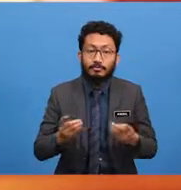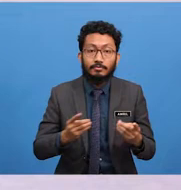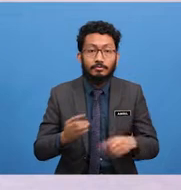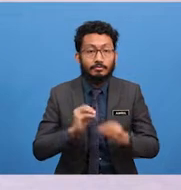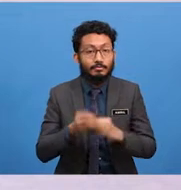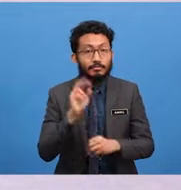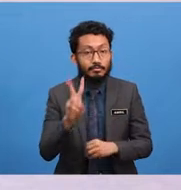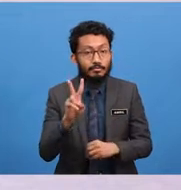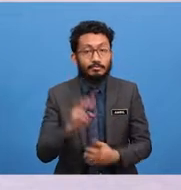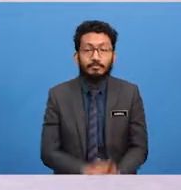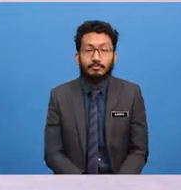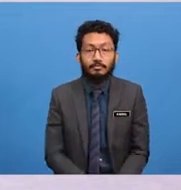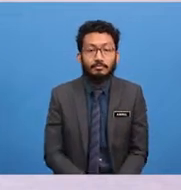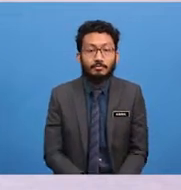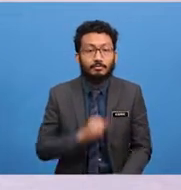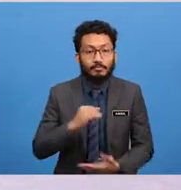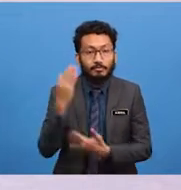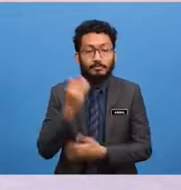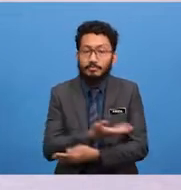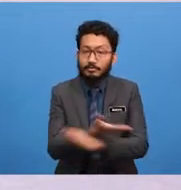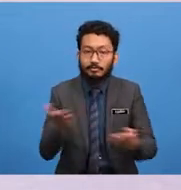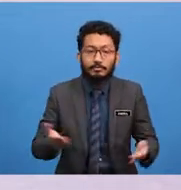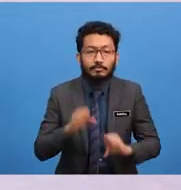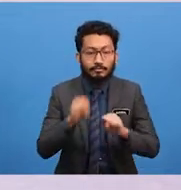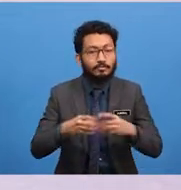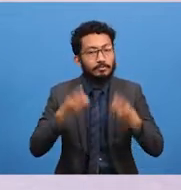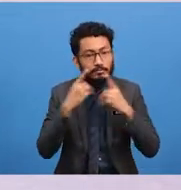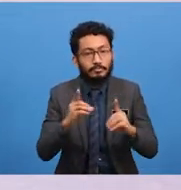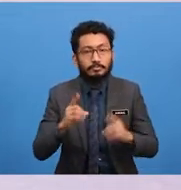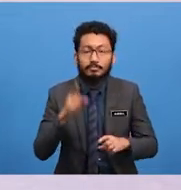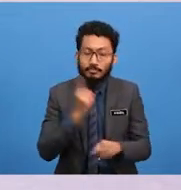two. I hope you can describe correctly.